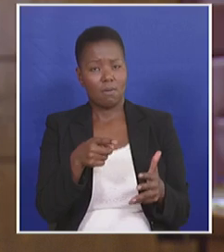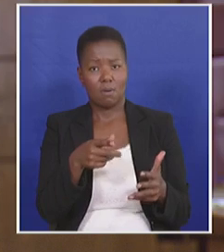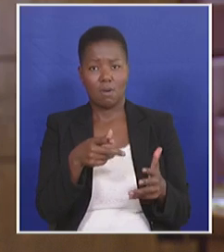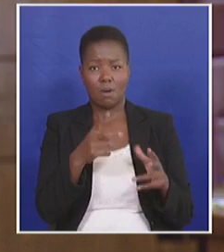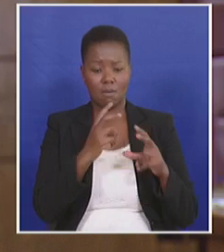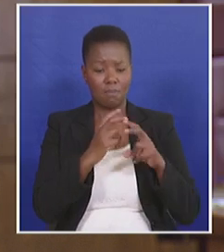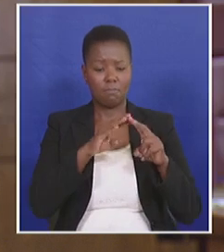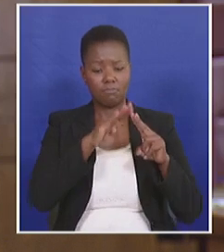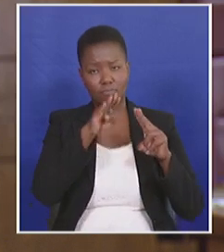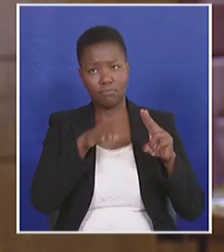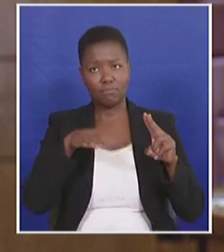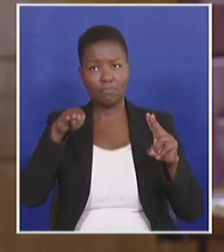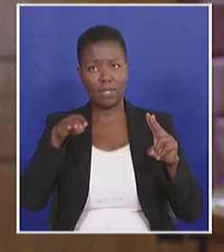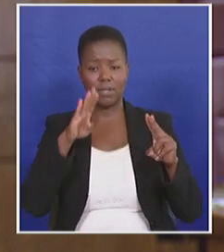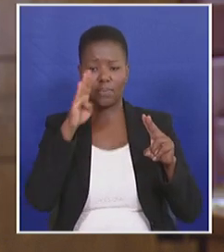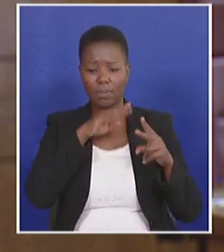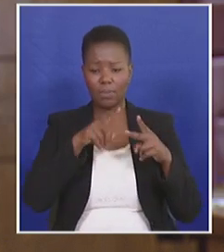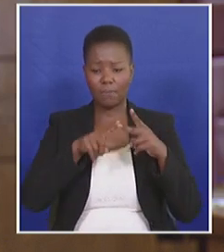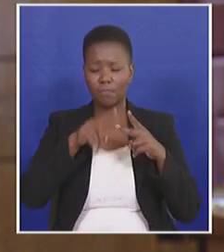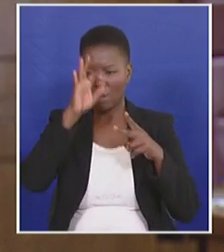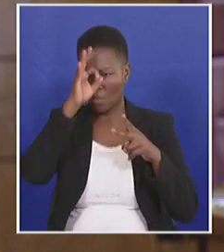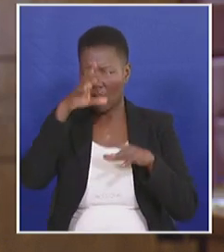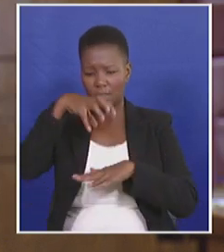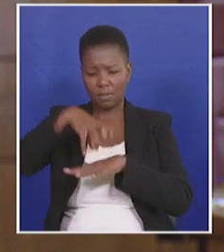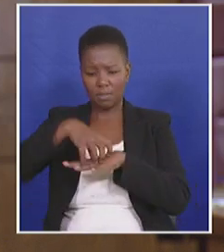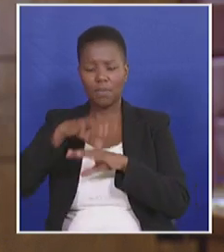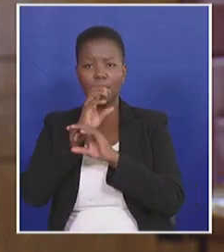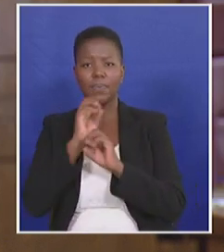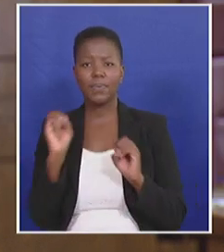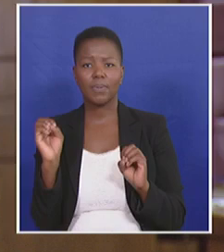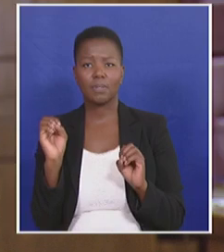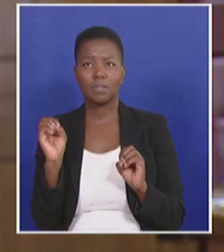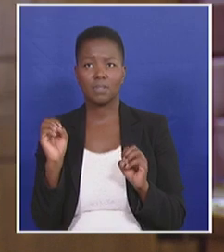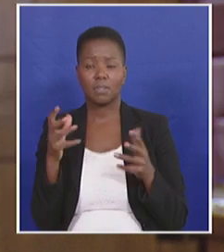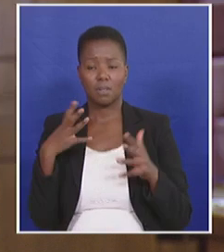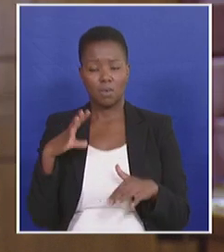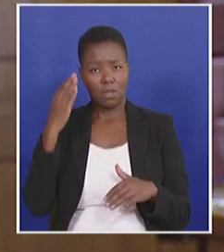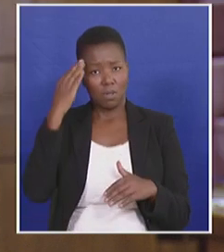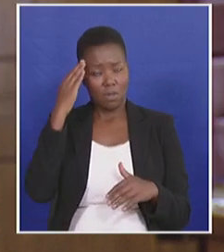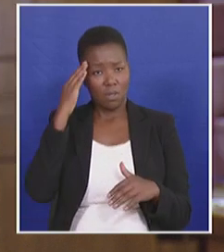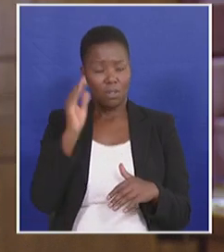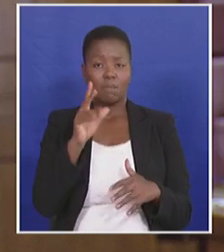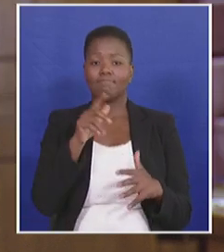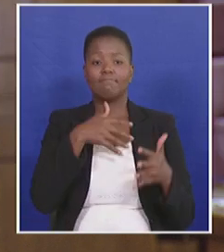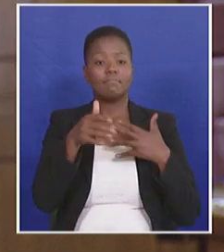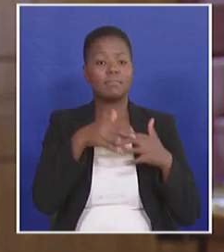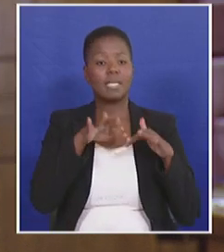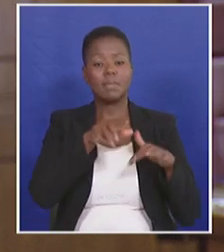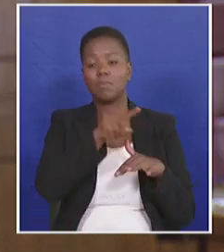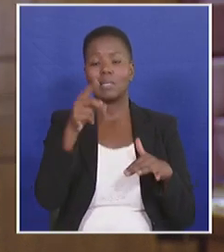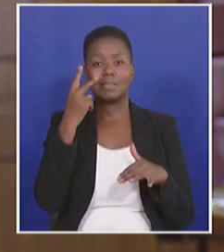mobile police station nor police station. I'm saying to any person who's out there might see it as